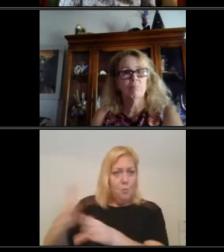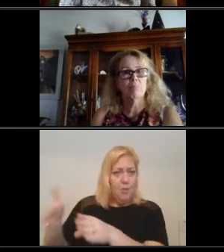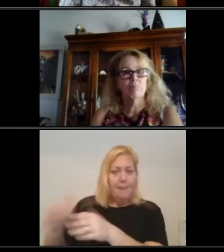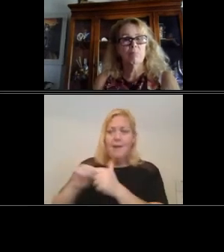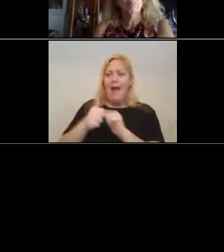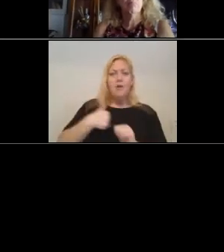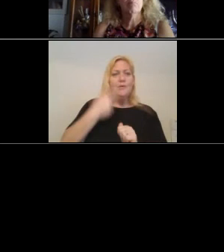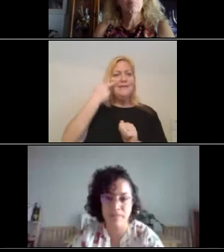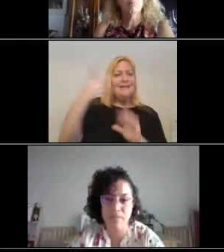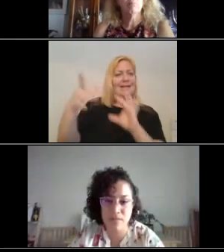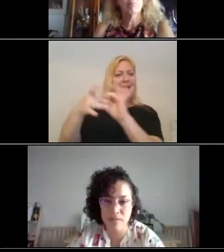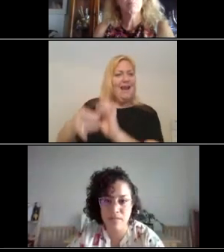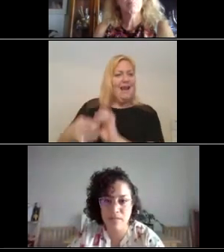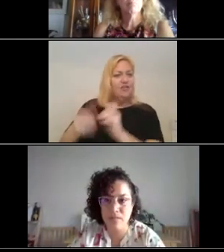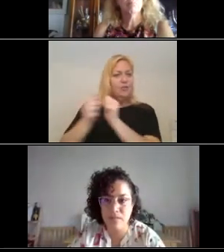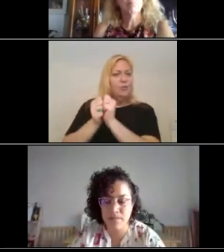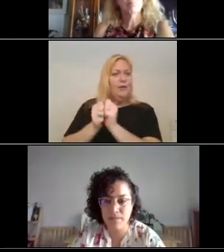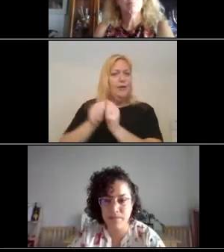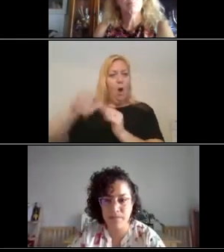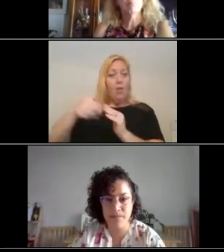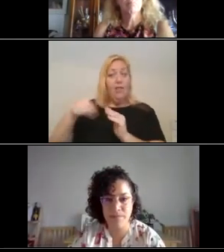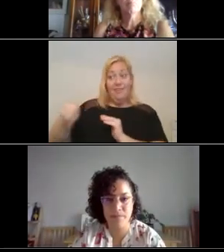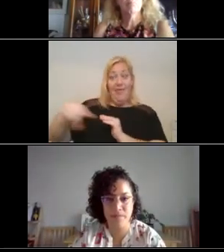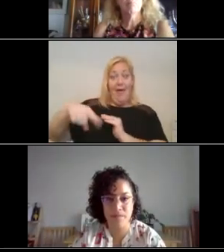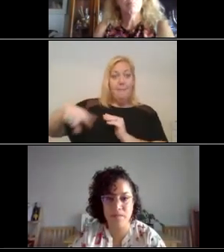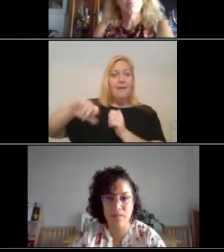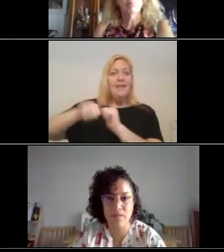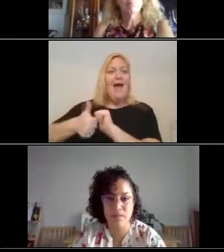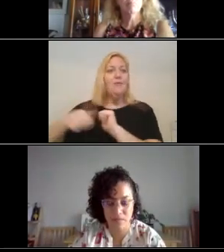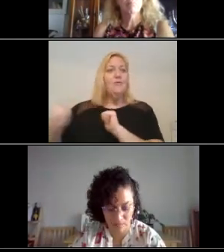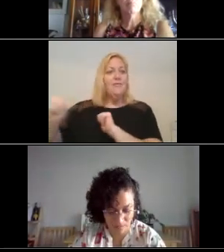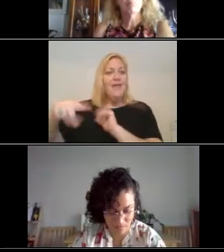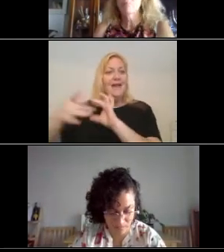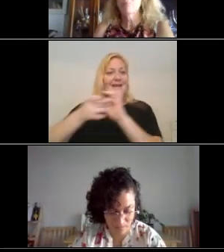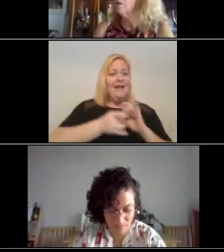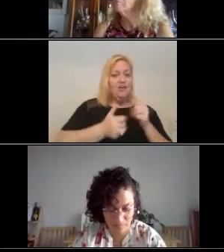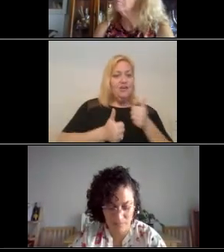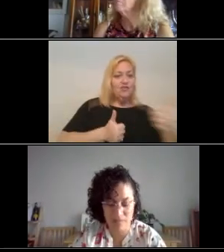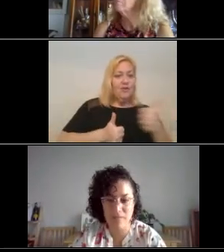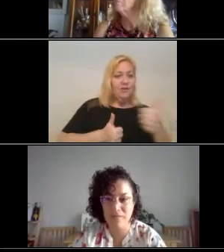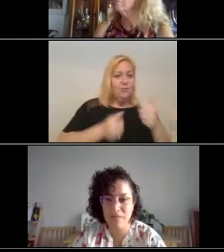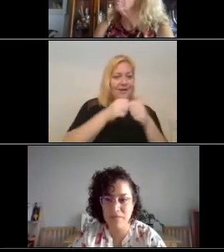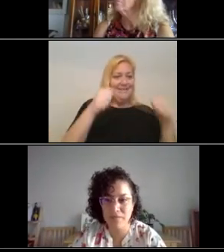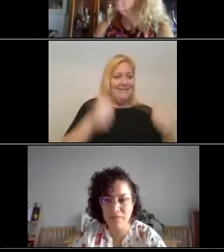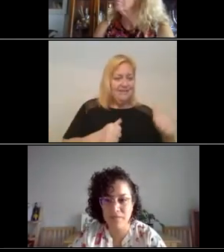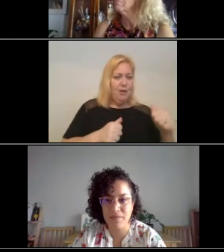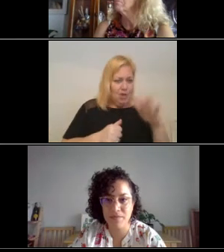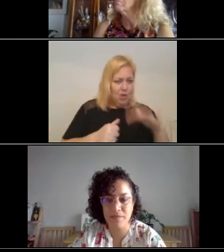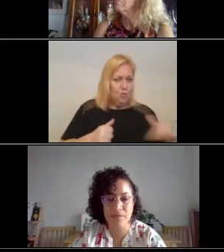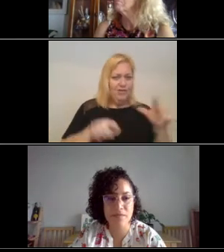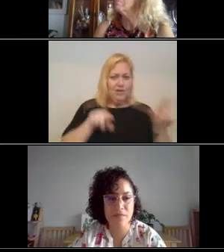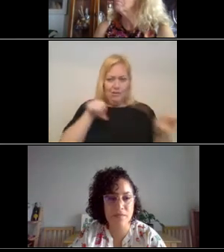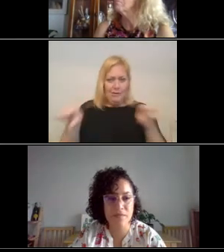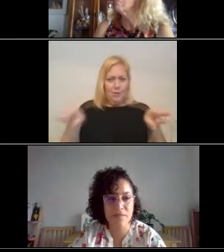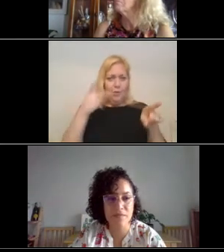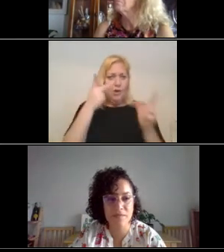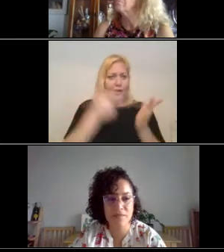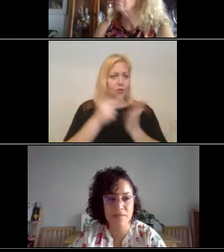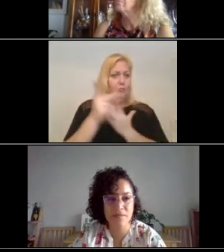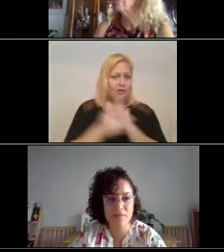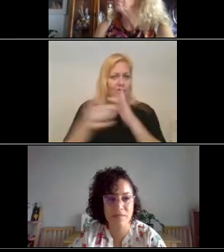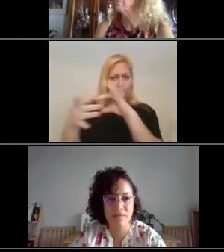see the connections between all of them, and how do they connect to the transportation system in the region, and make sure that we're looking at those projects. But